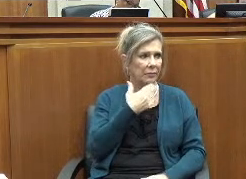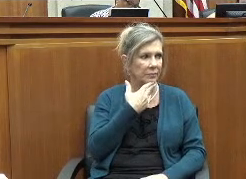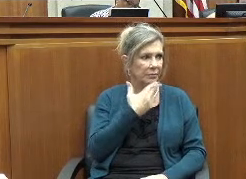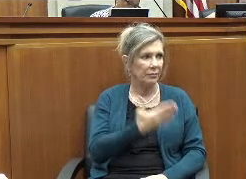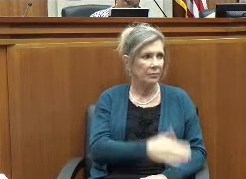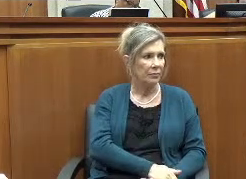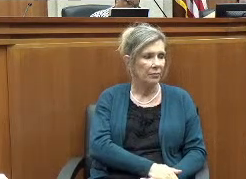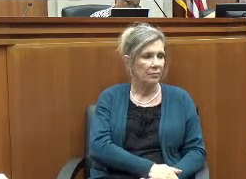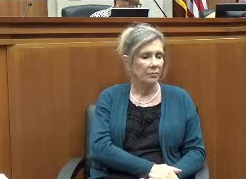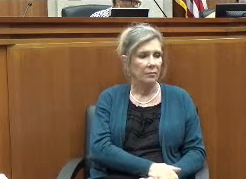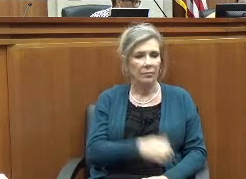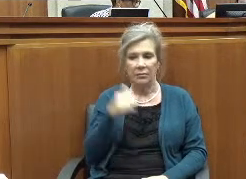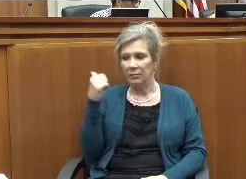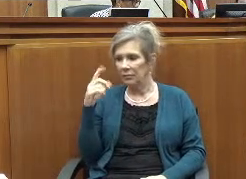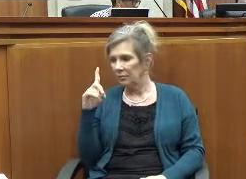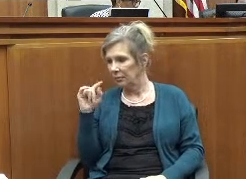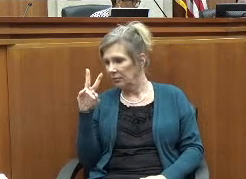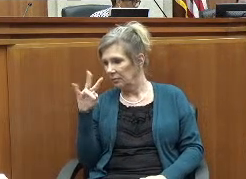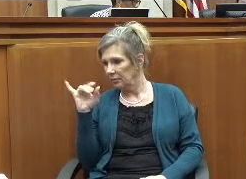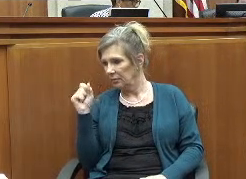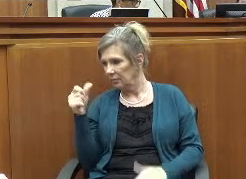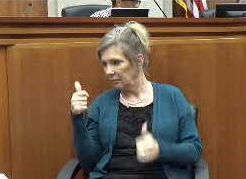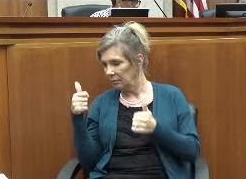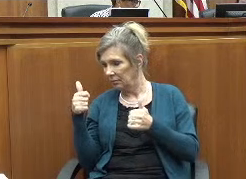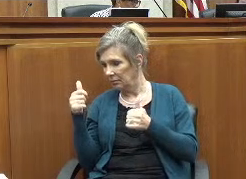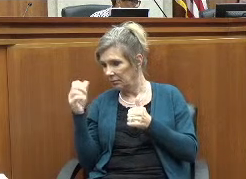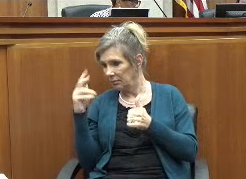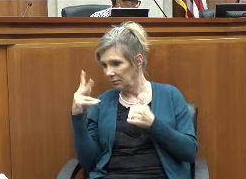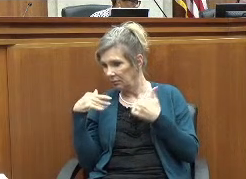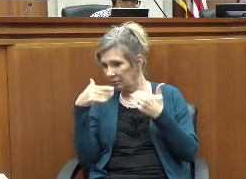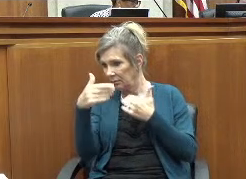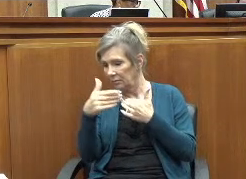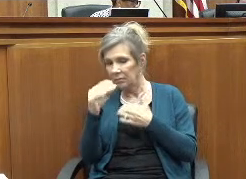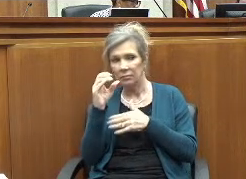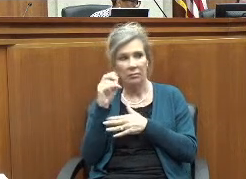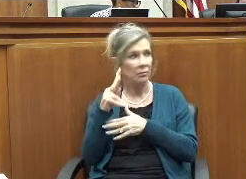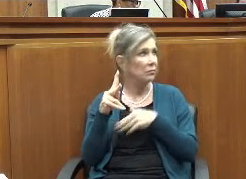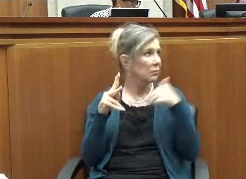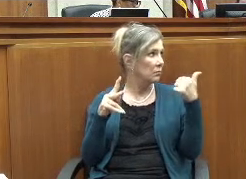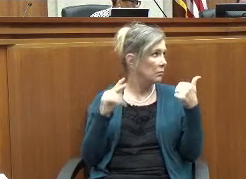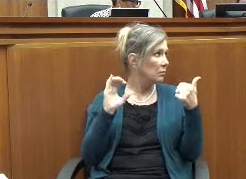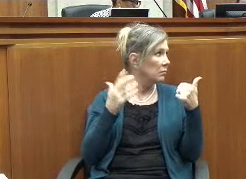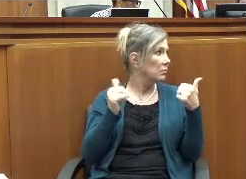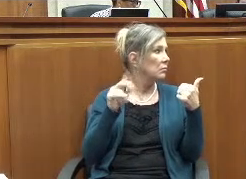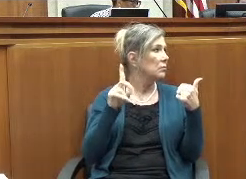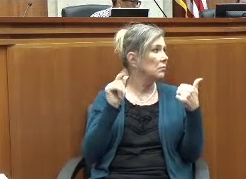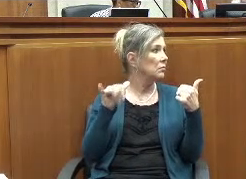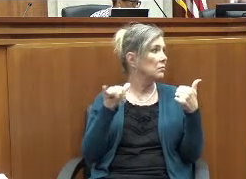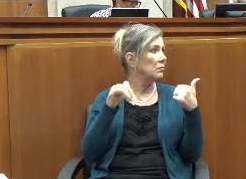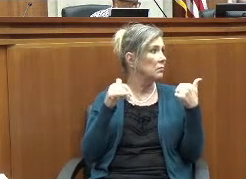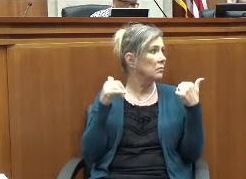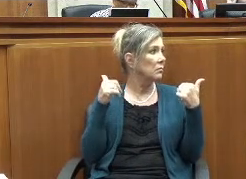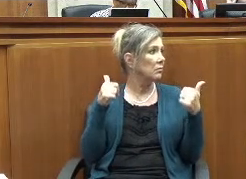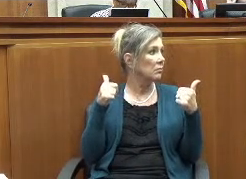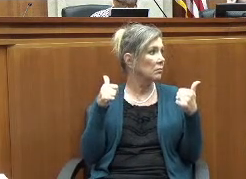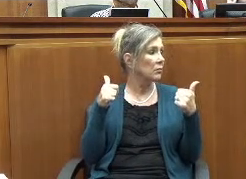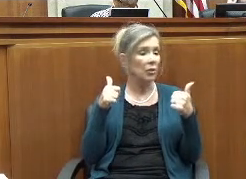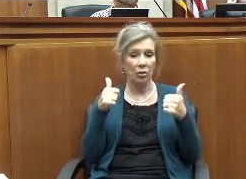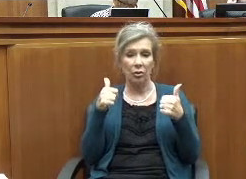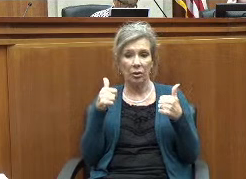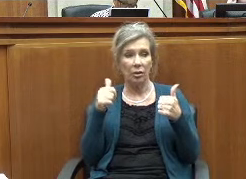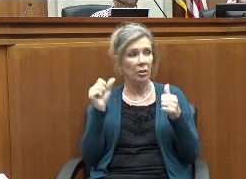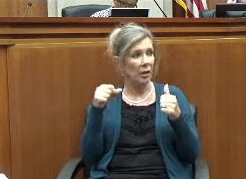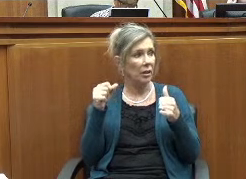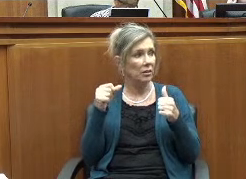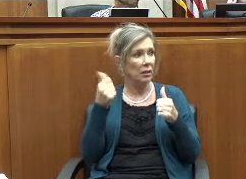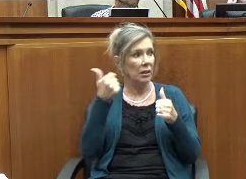Dr. Davis, are we good with the motion going forward? All right, Ms. Shan Davis, are we good with the motion going forward? All right, members, is there any exception to the